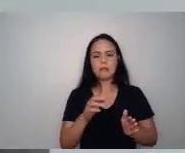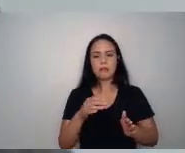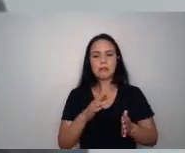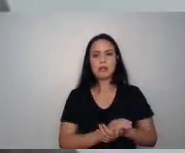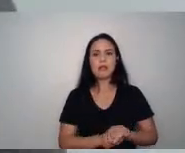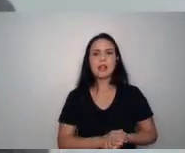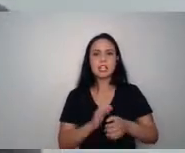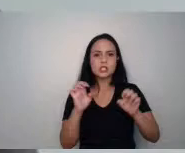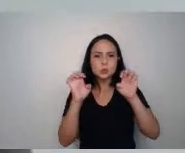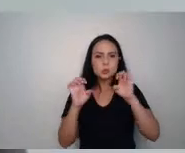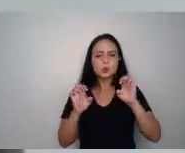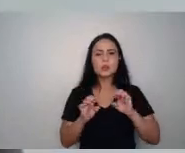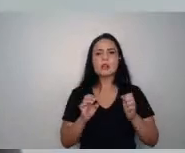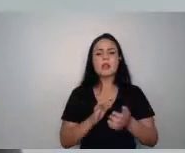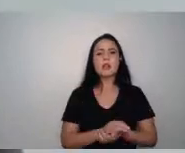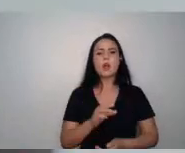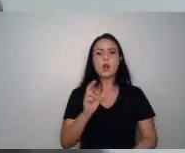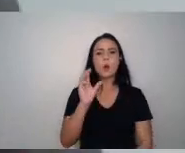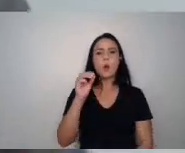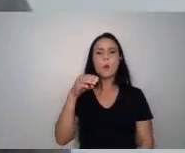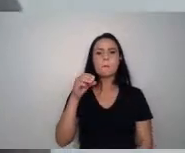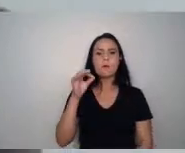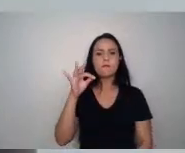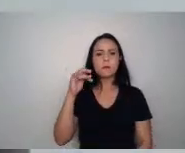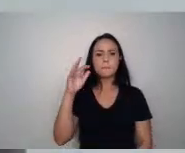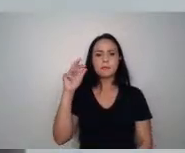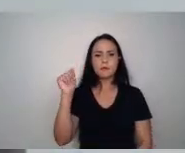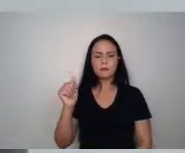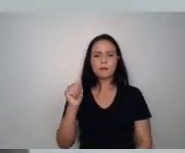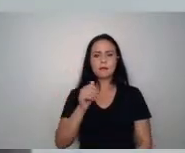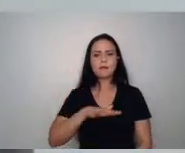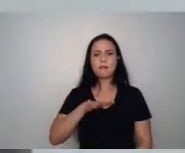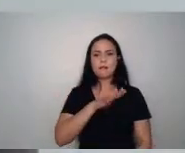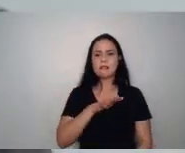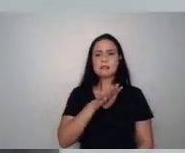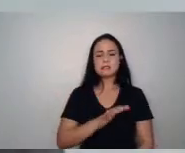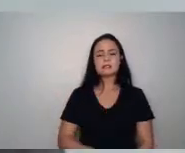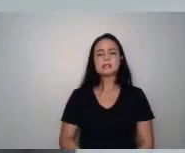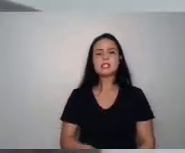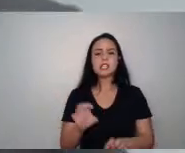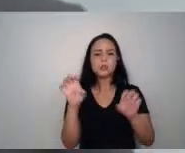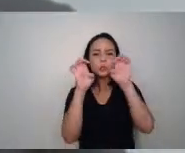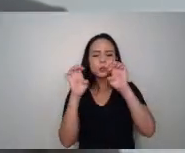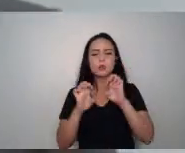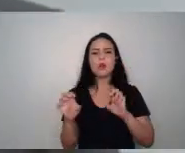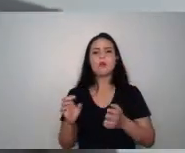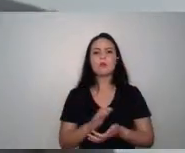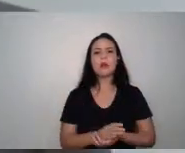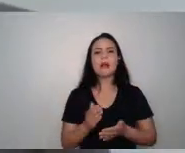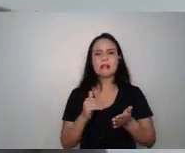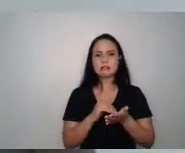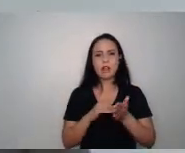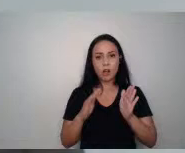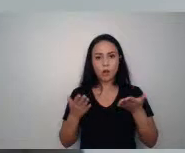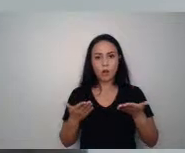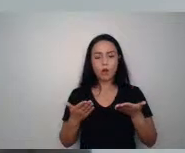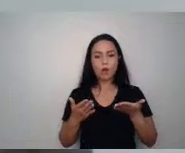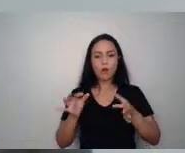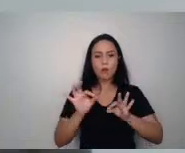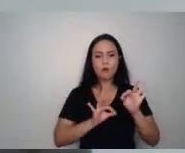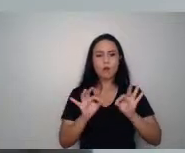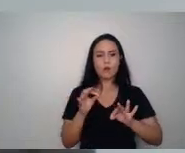approach that thinks about this homophobia and racism and sexism that